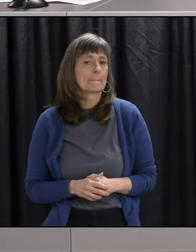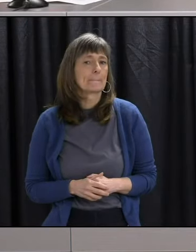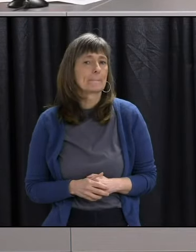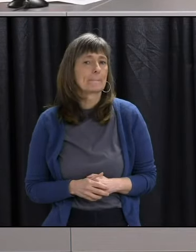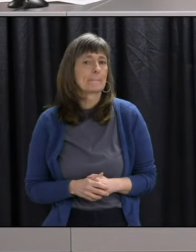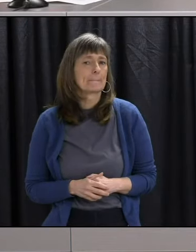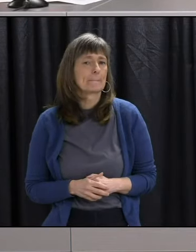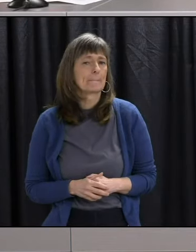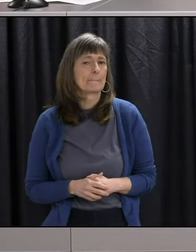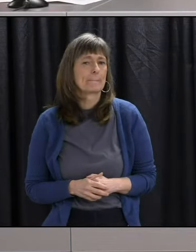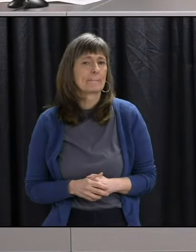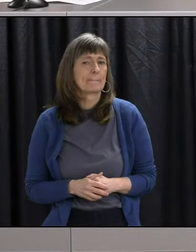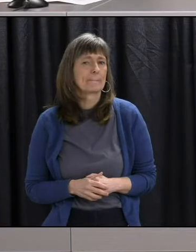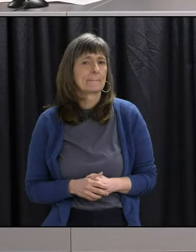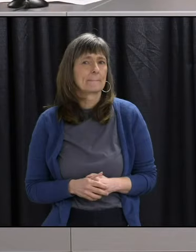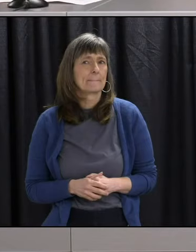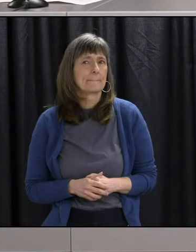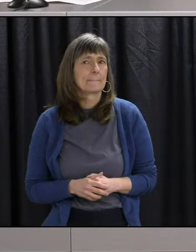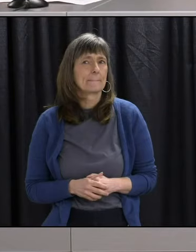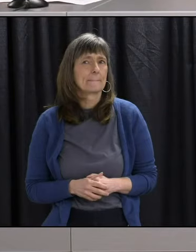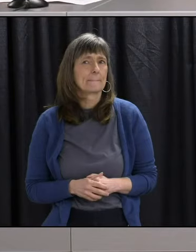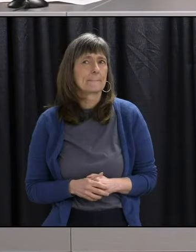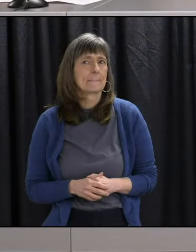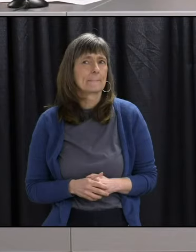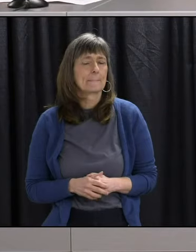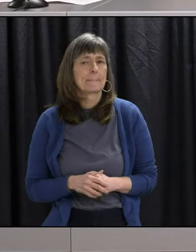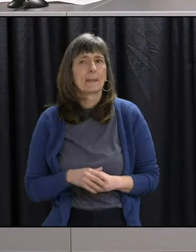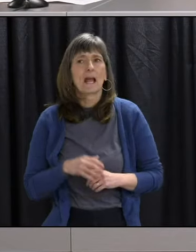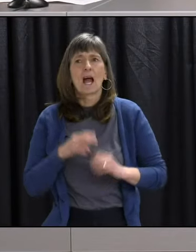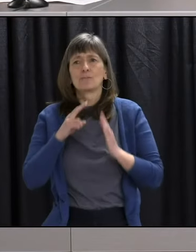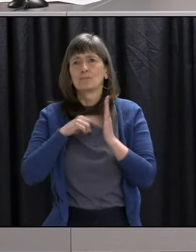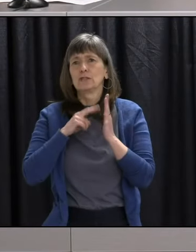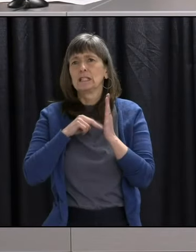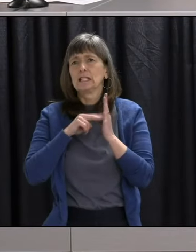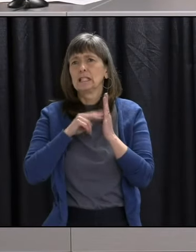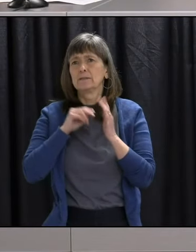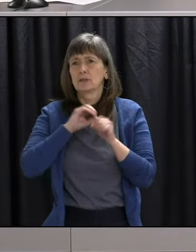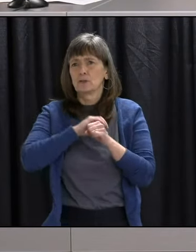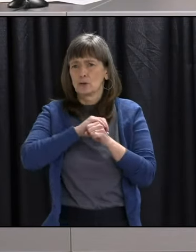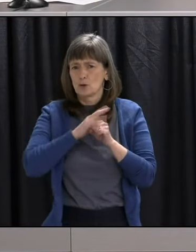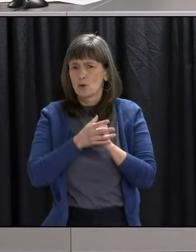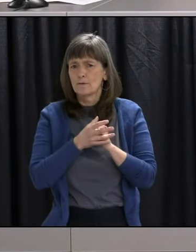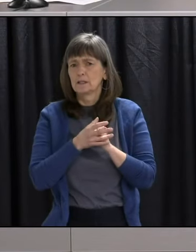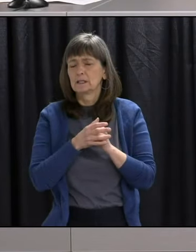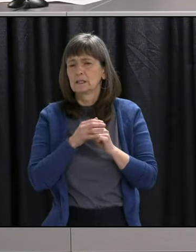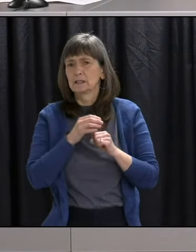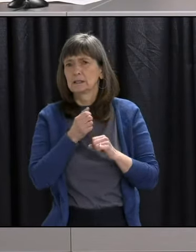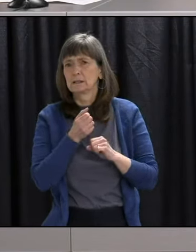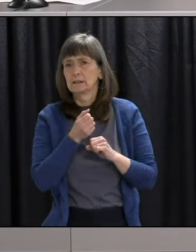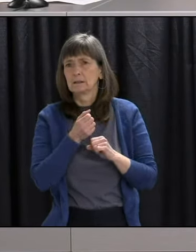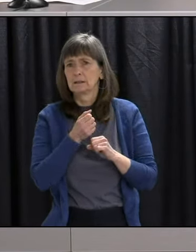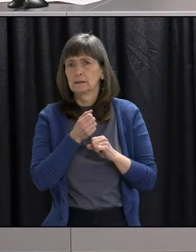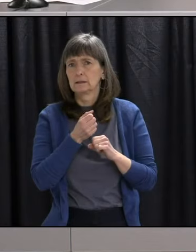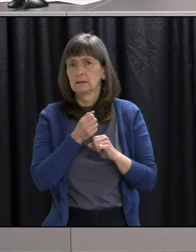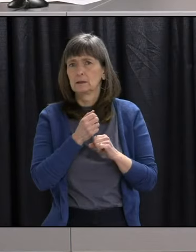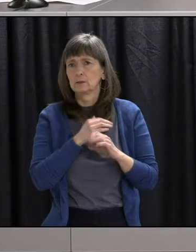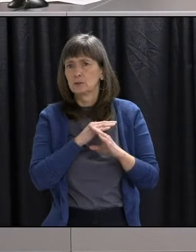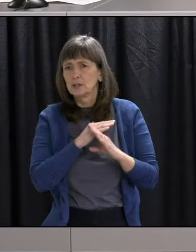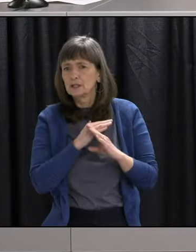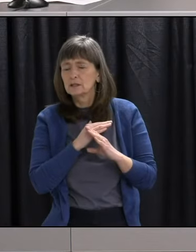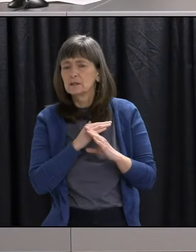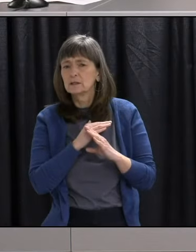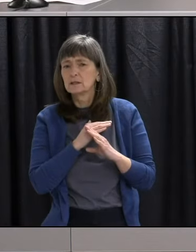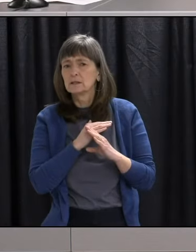projections, and I'm seeing a lot of cases of people who, despite your